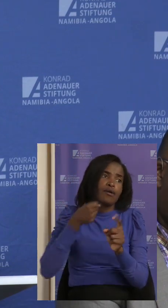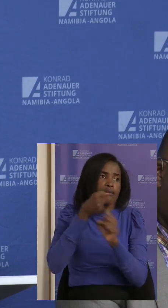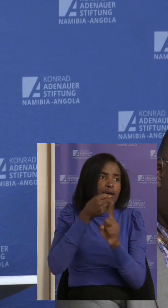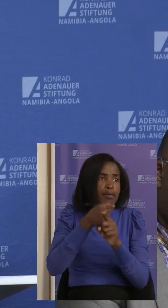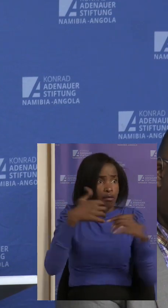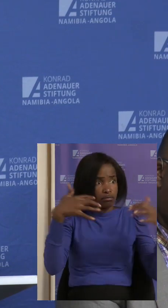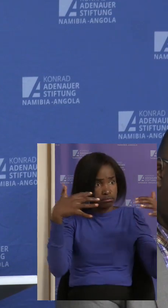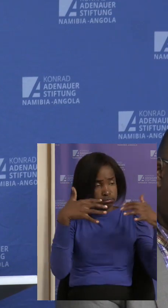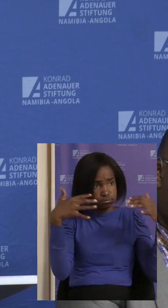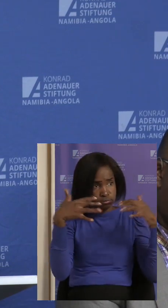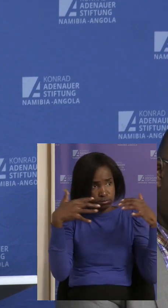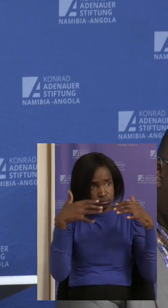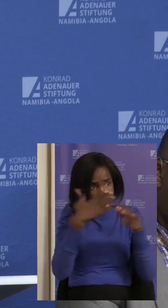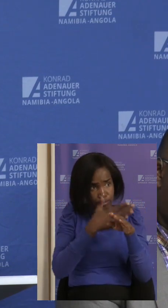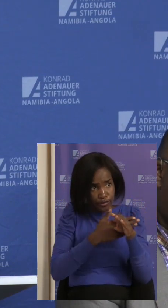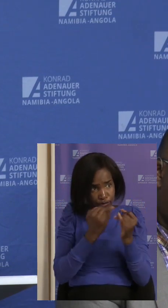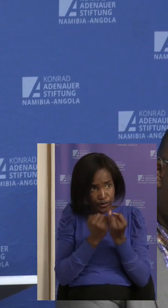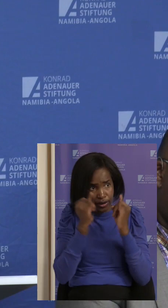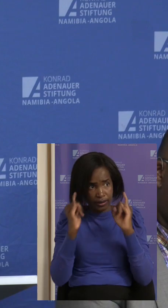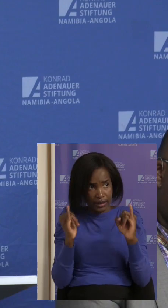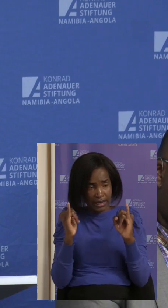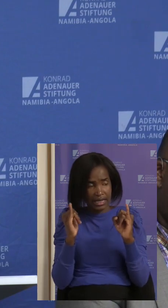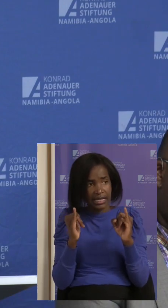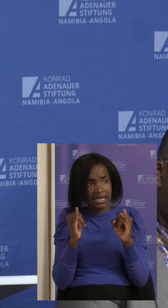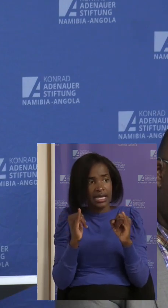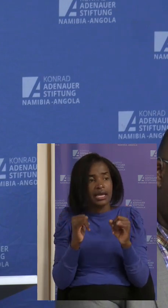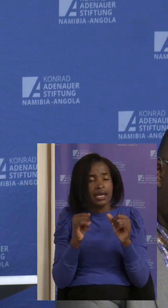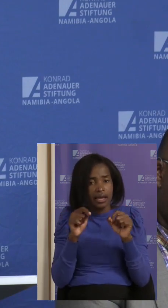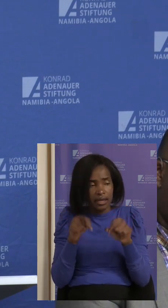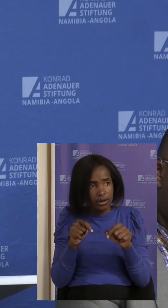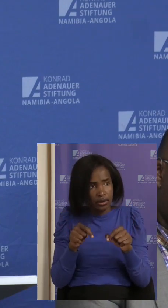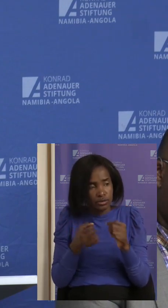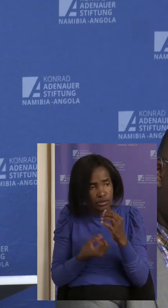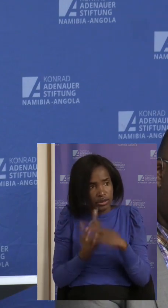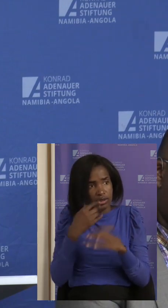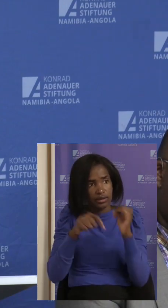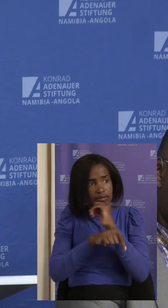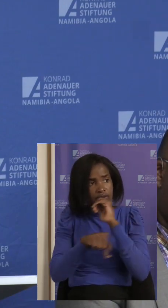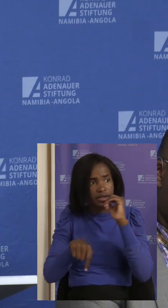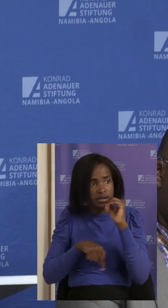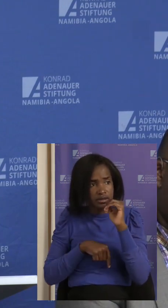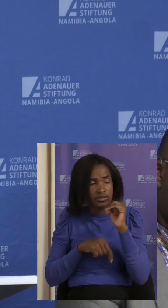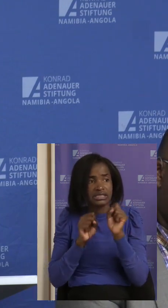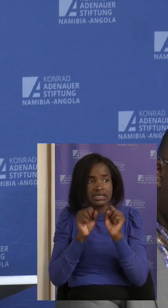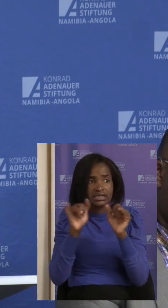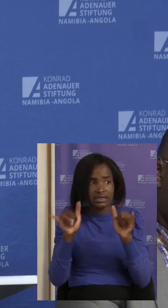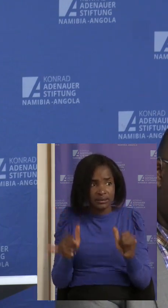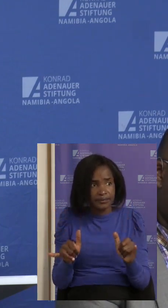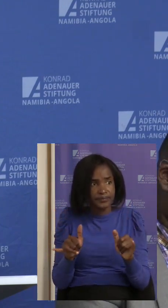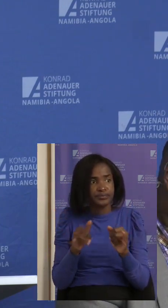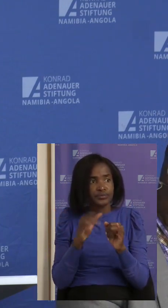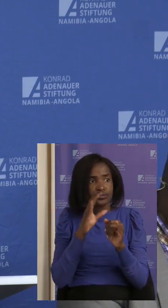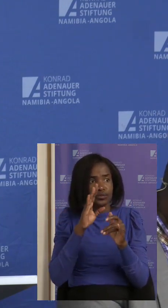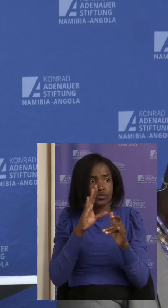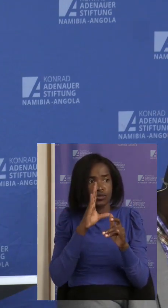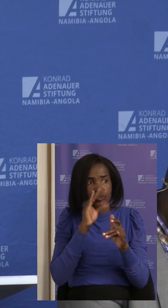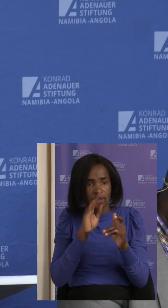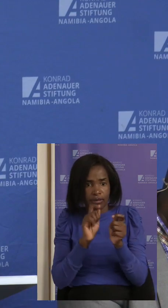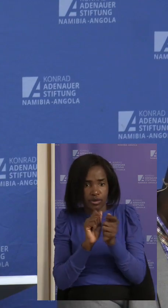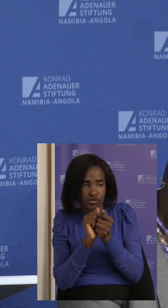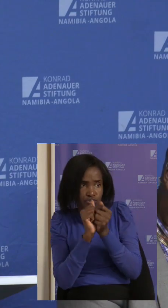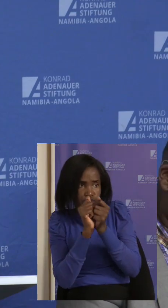struggle, pre-independence, and then setting up of the country, its structures and its systems, also speaking to